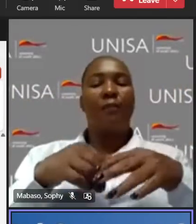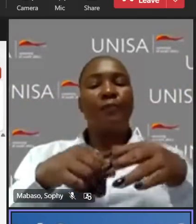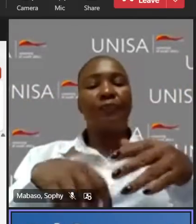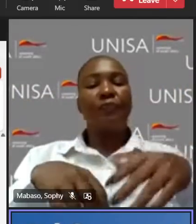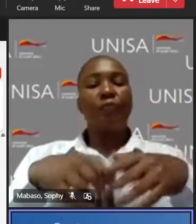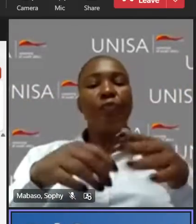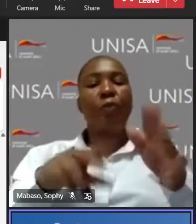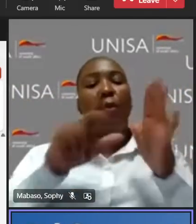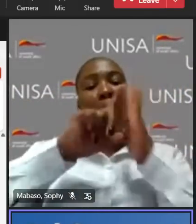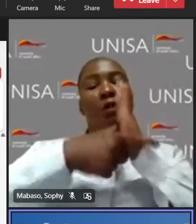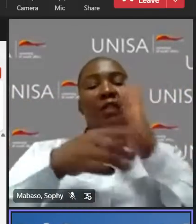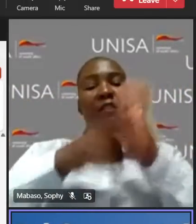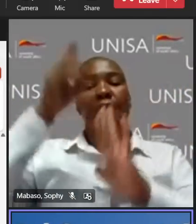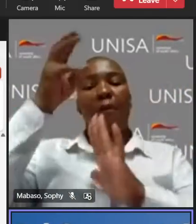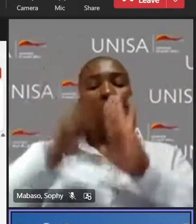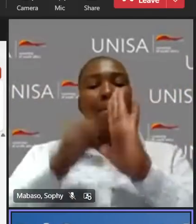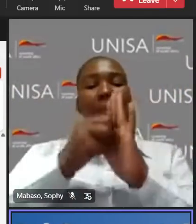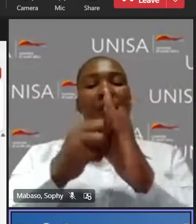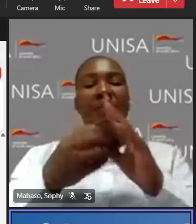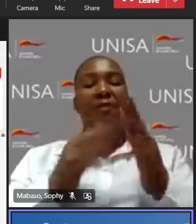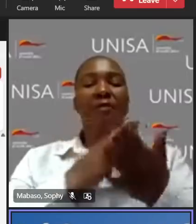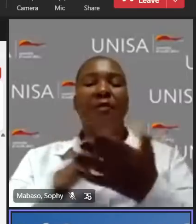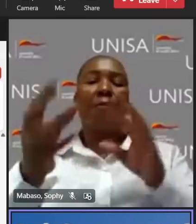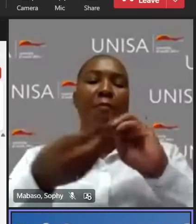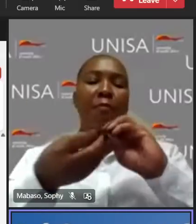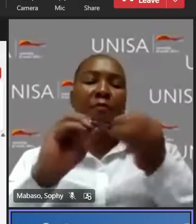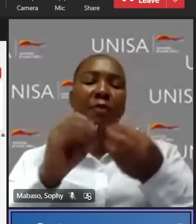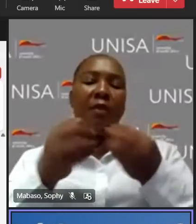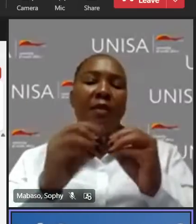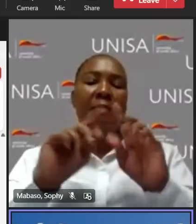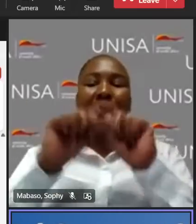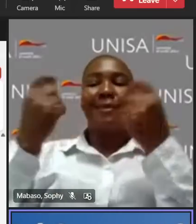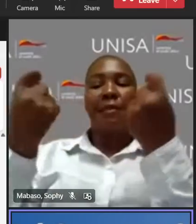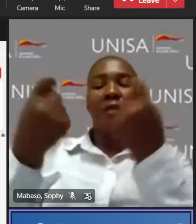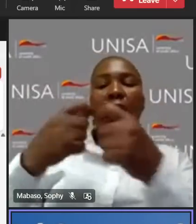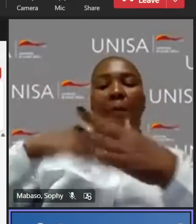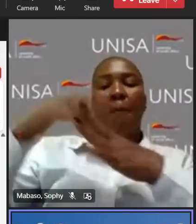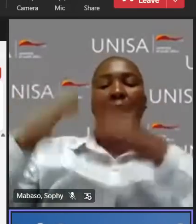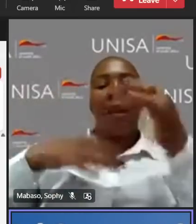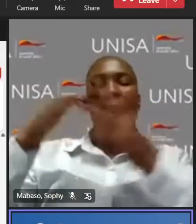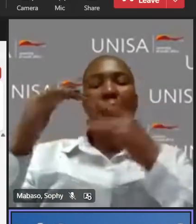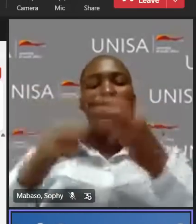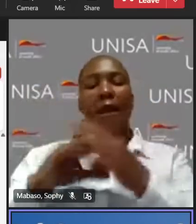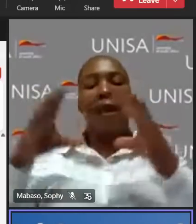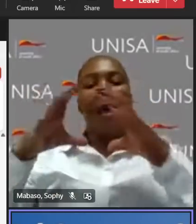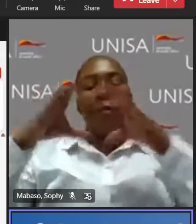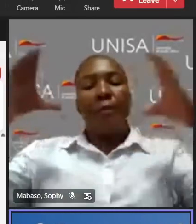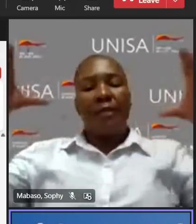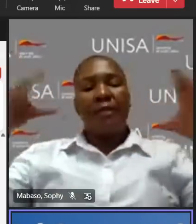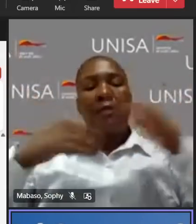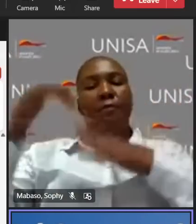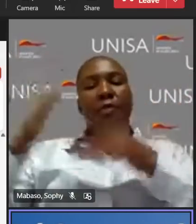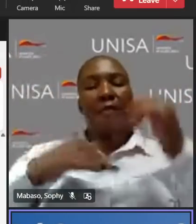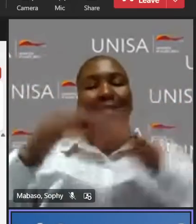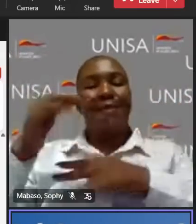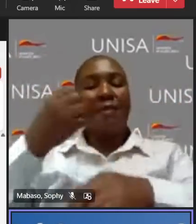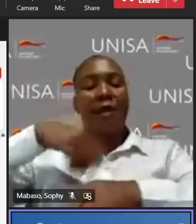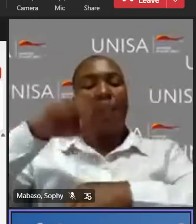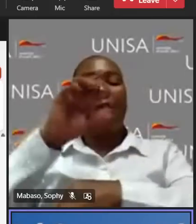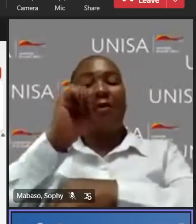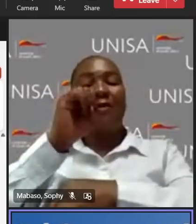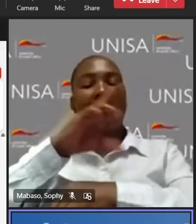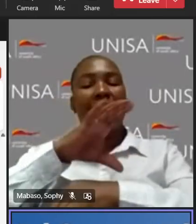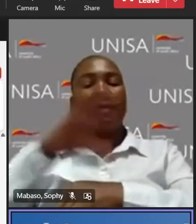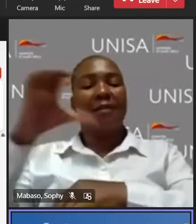with some form of team buildings and capacity buildings. And our SRC elections